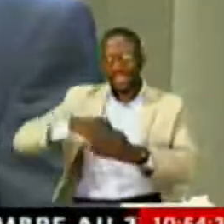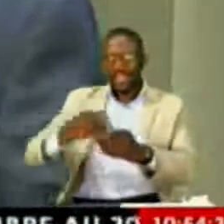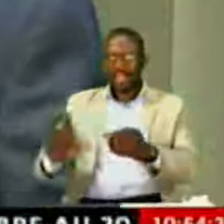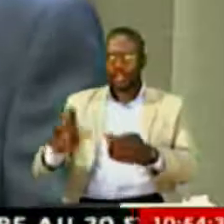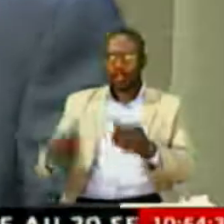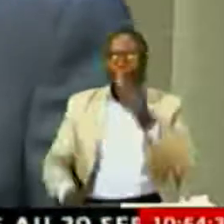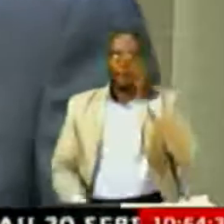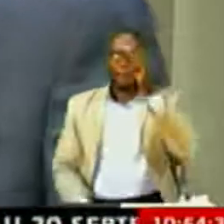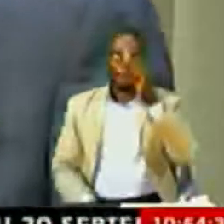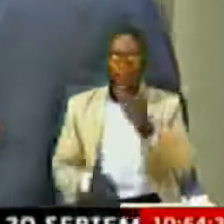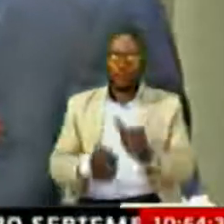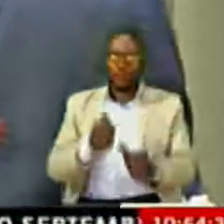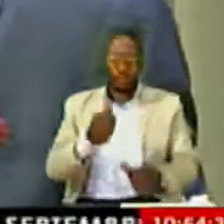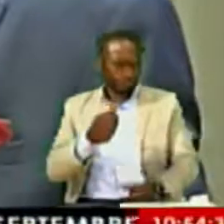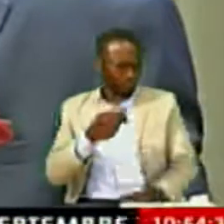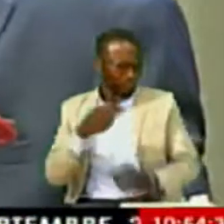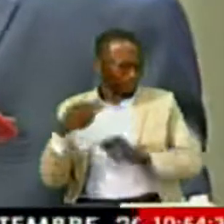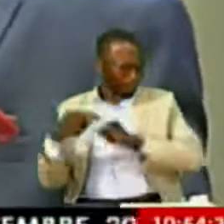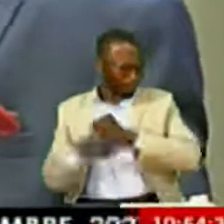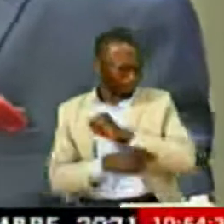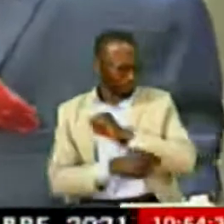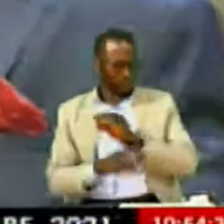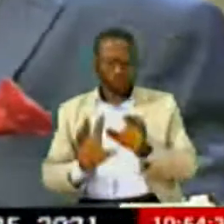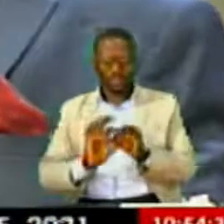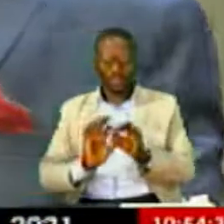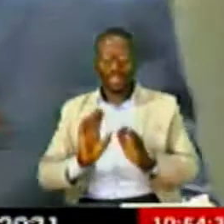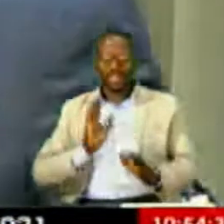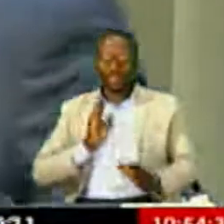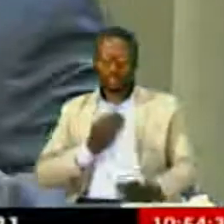notre être. In the depth of our being.